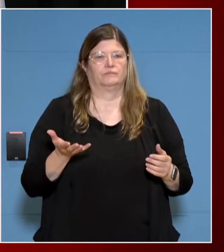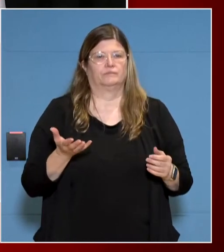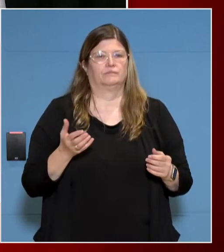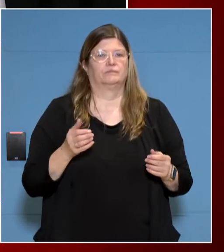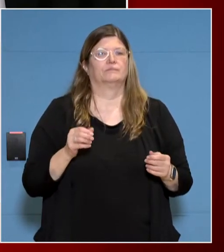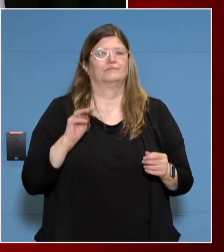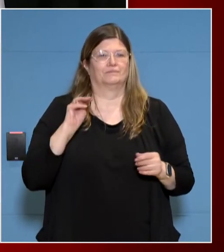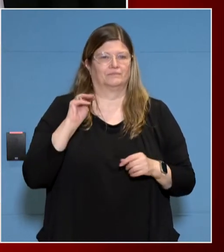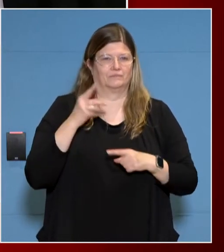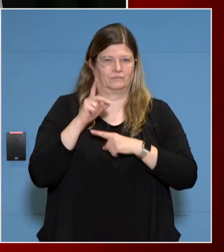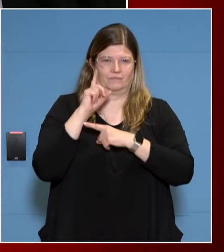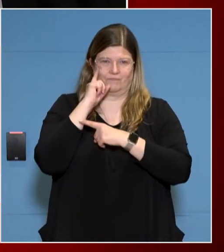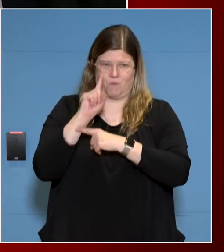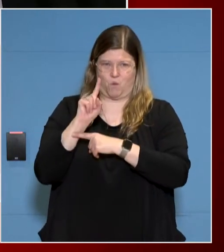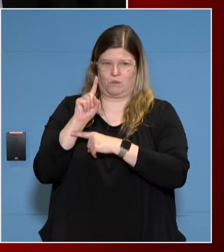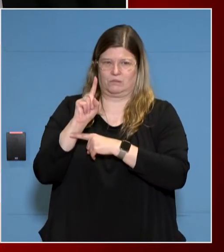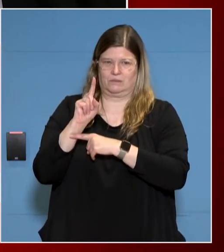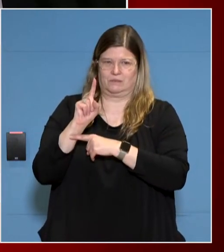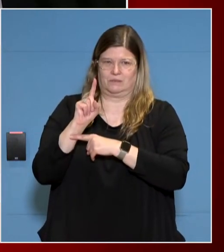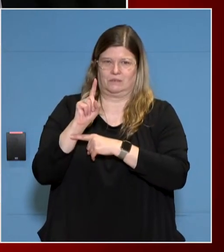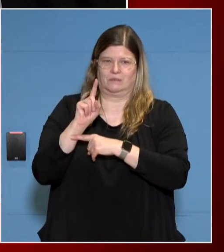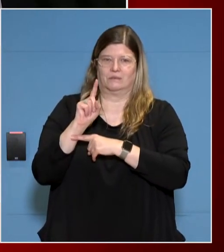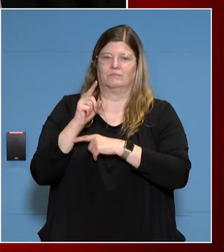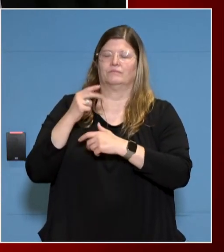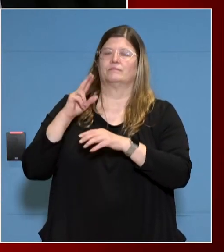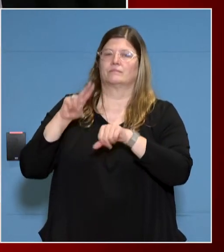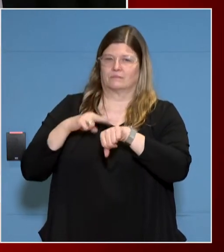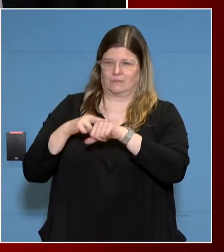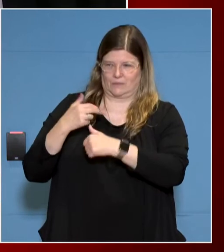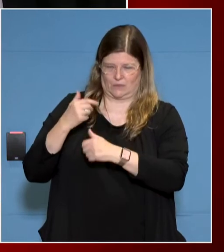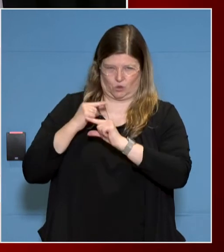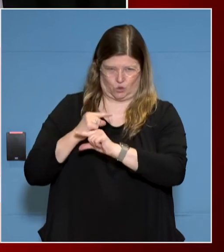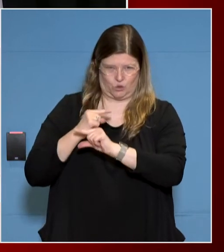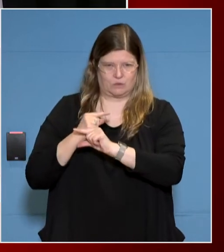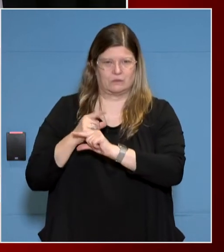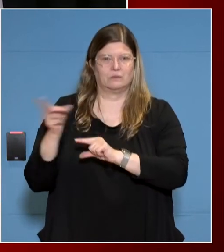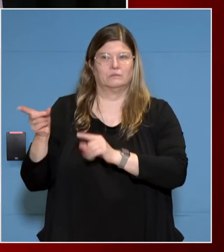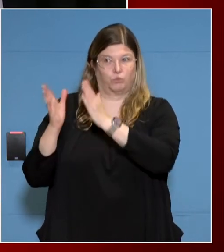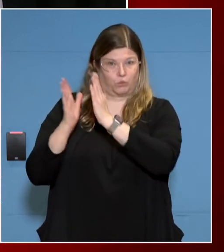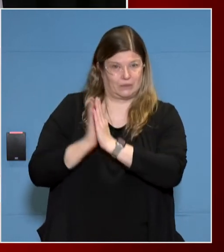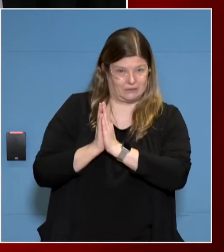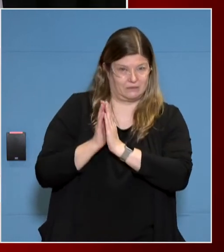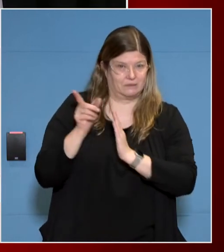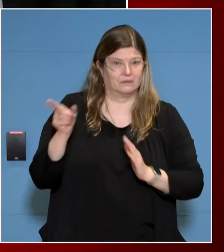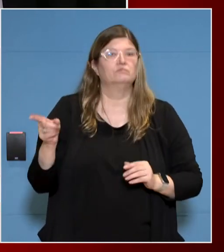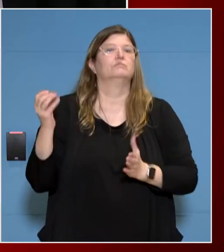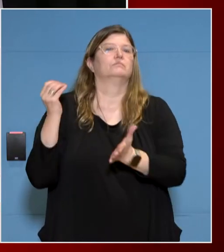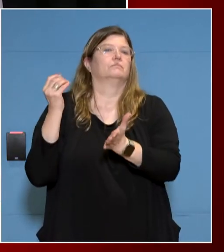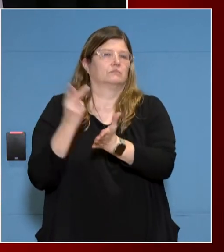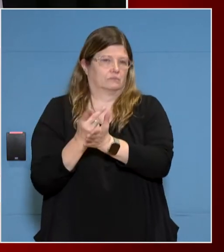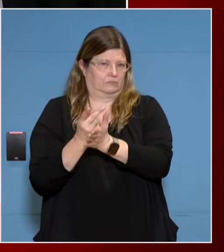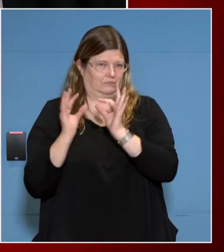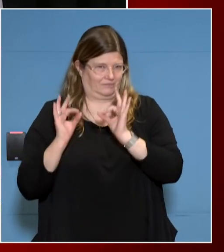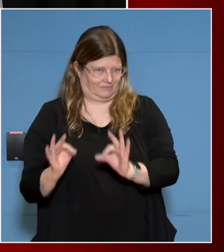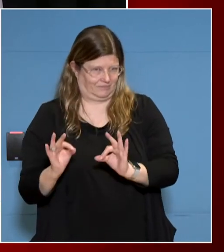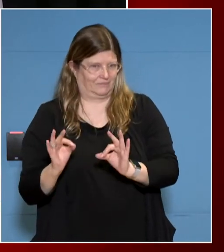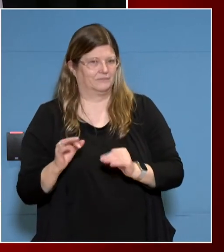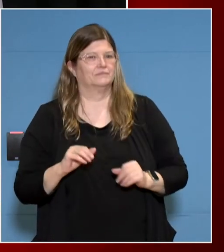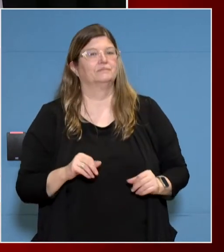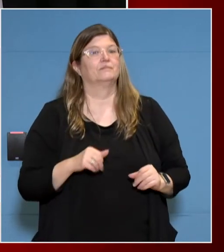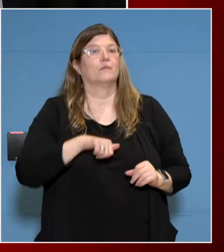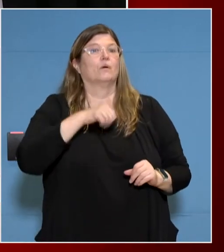And that request has been approved. Now, the other requests for the Capitol